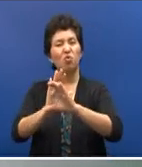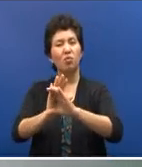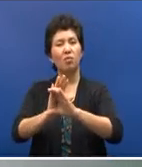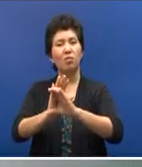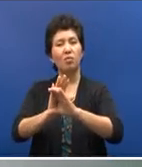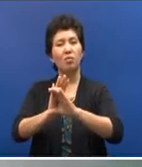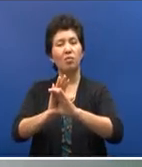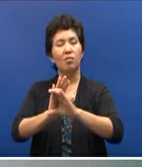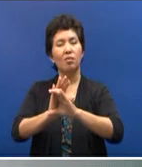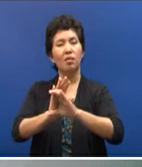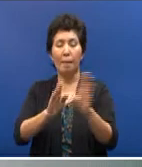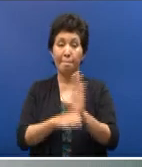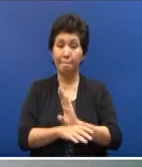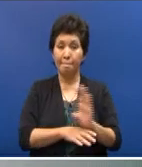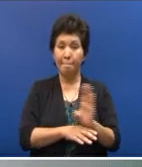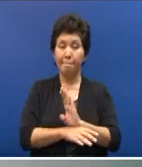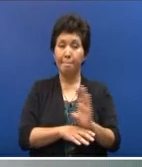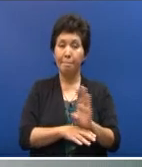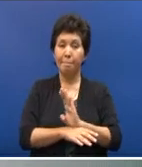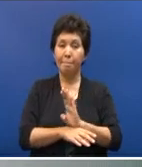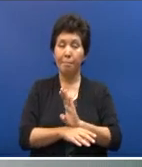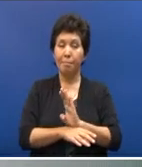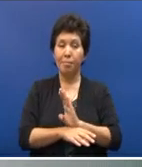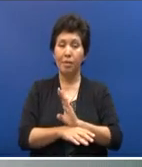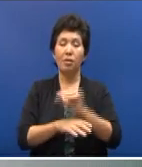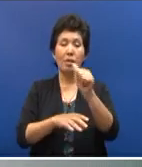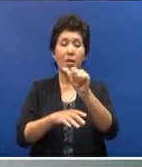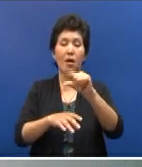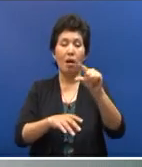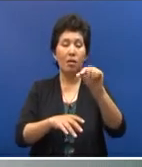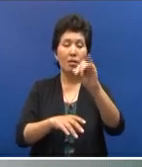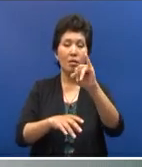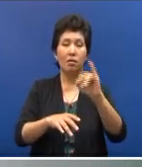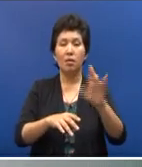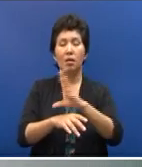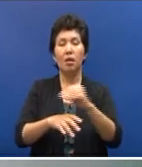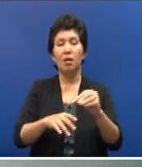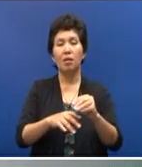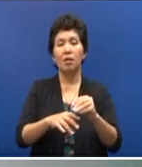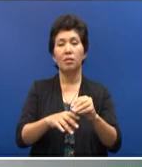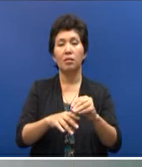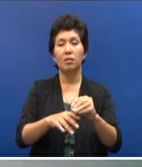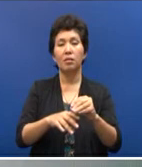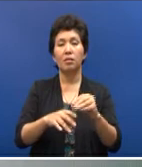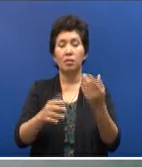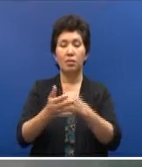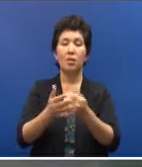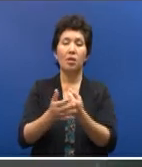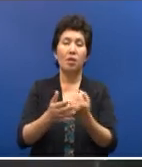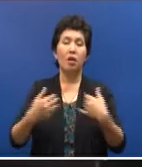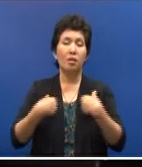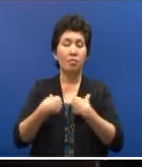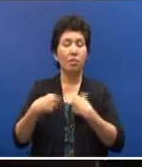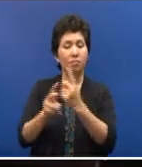in terms of business, okay, agriculture, and also in terms of animal husbandry.